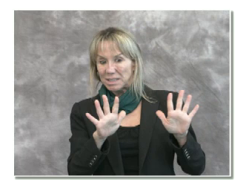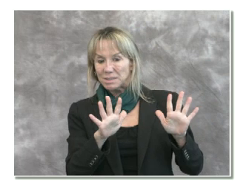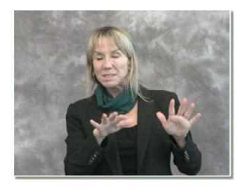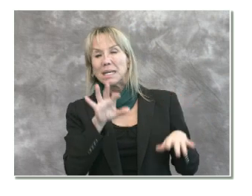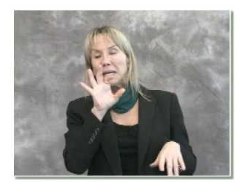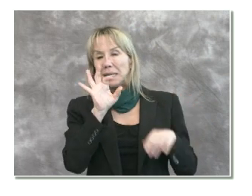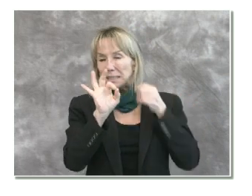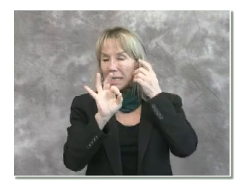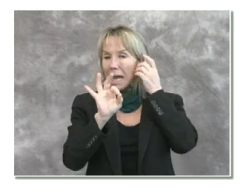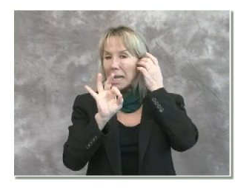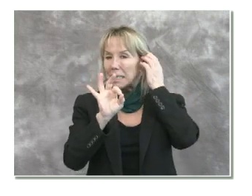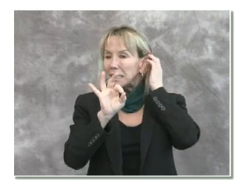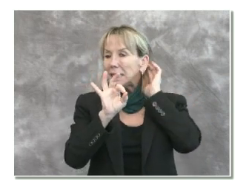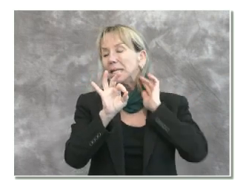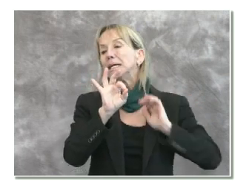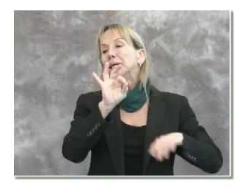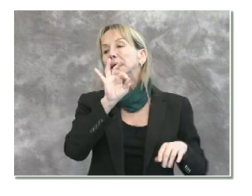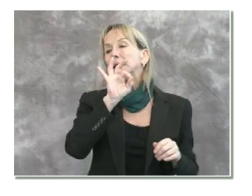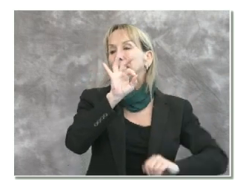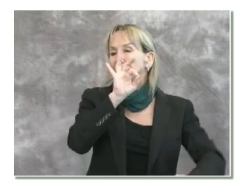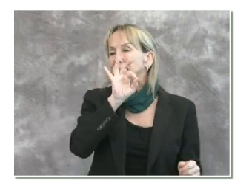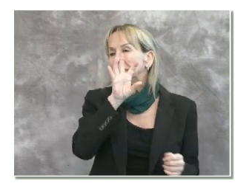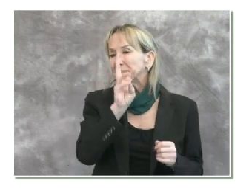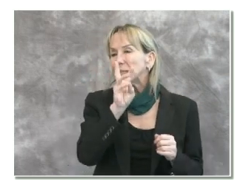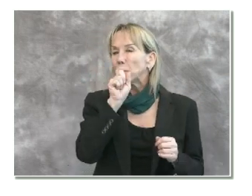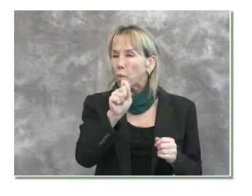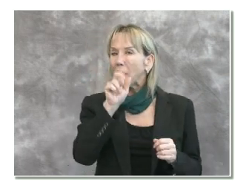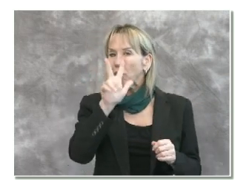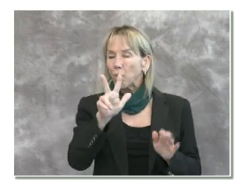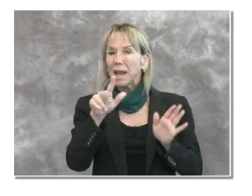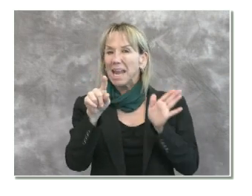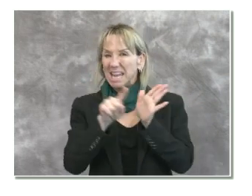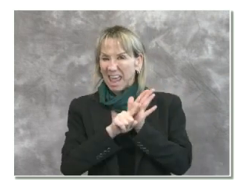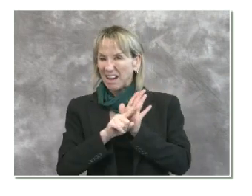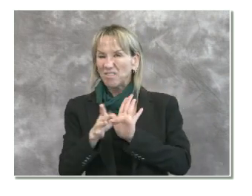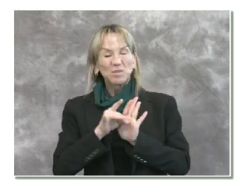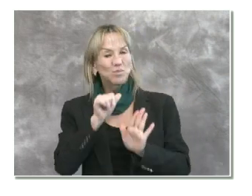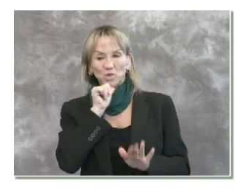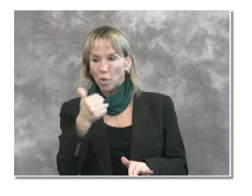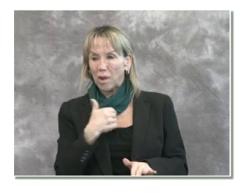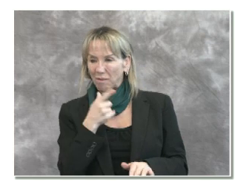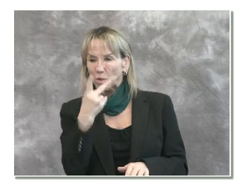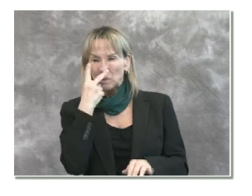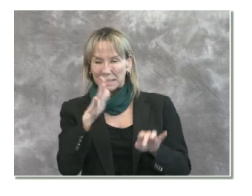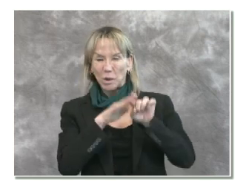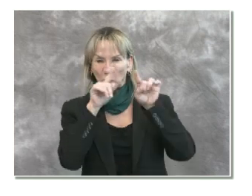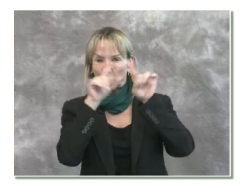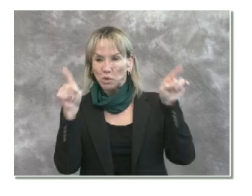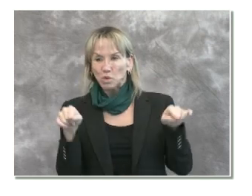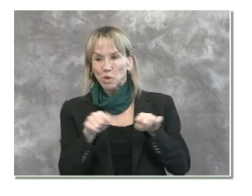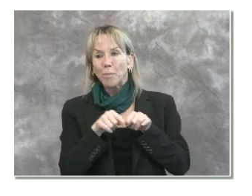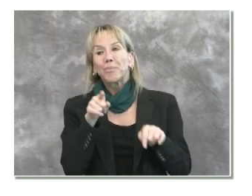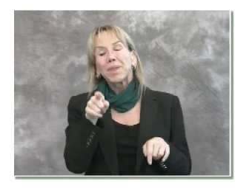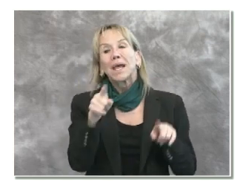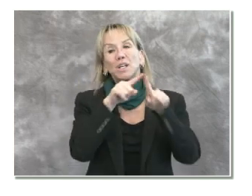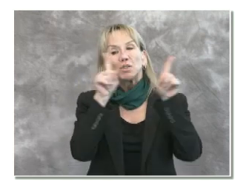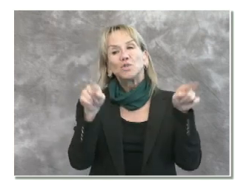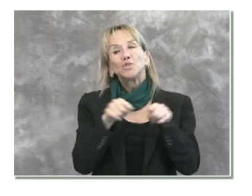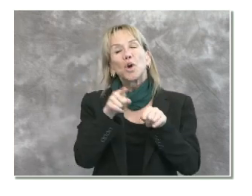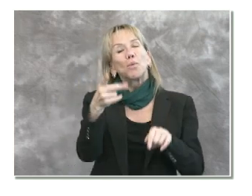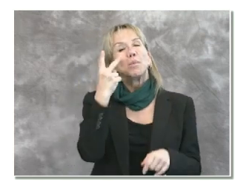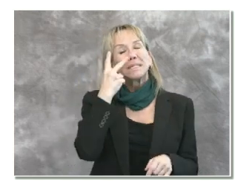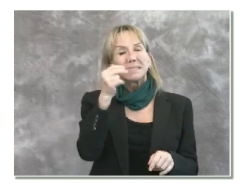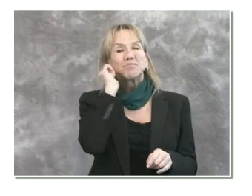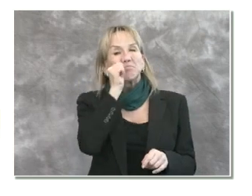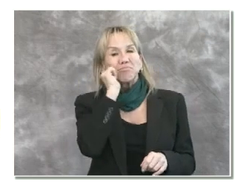96.3% of the tests coming back are negative. You can see the breakdown there. This chart is a daily chart that you're used to seeing. This next